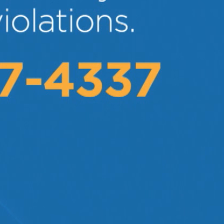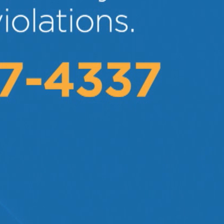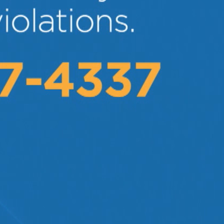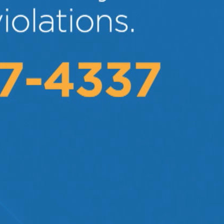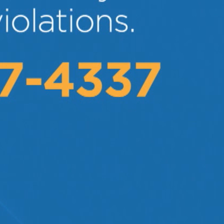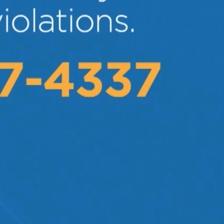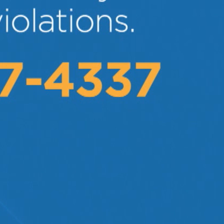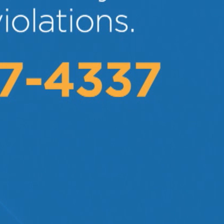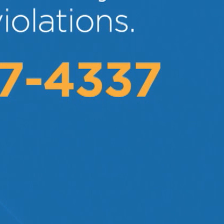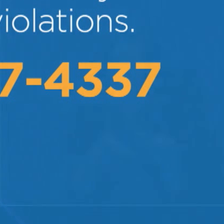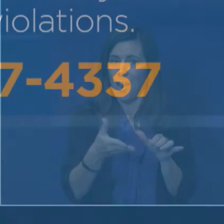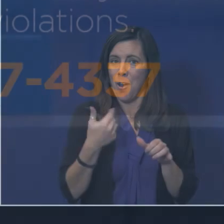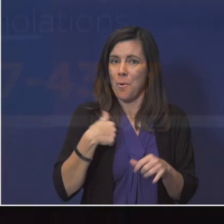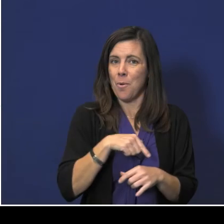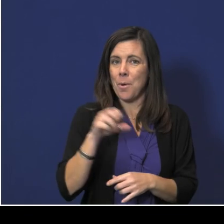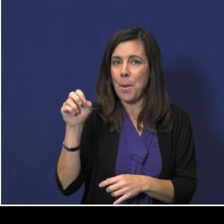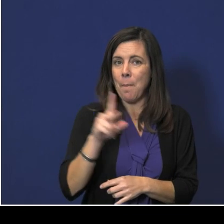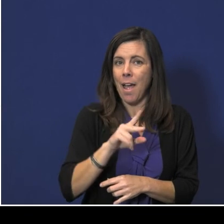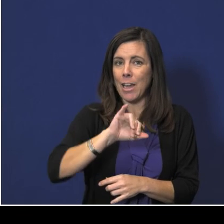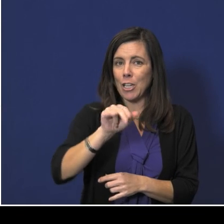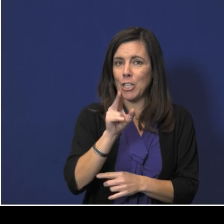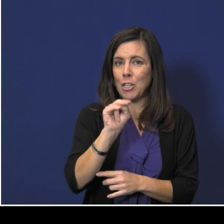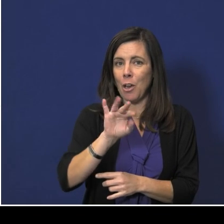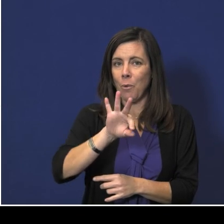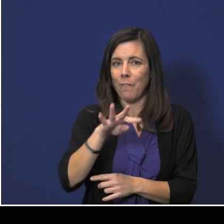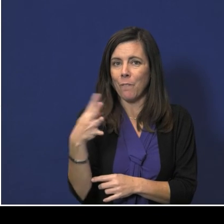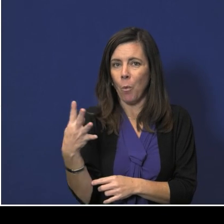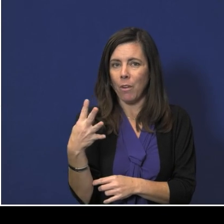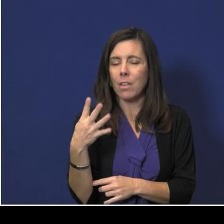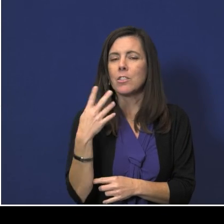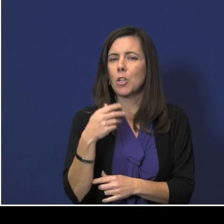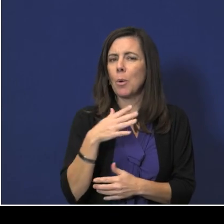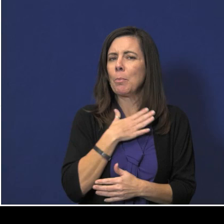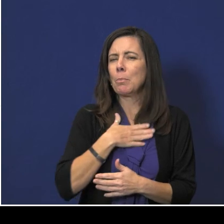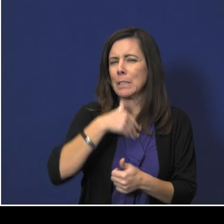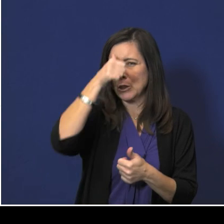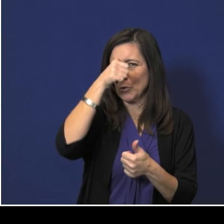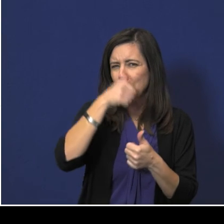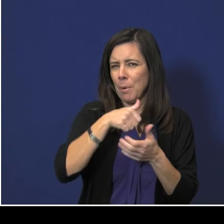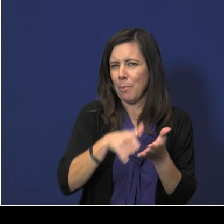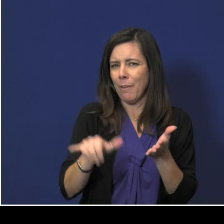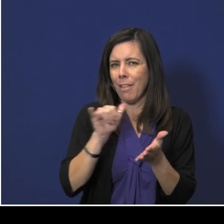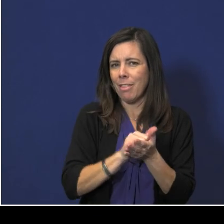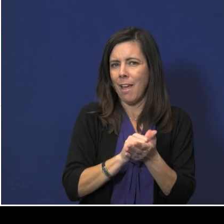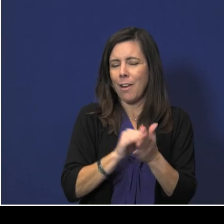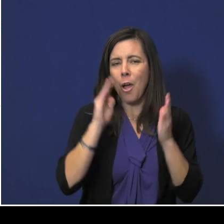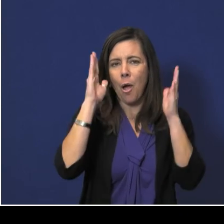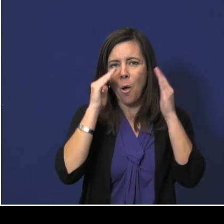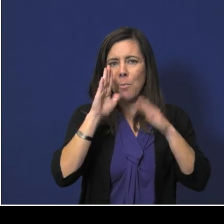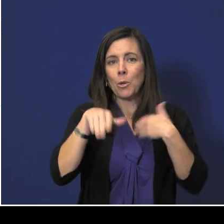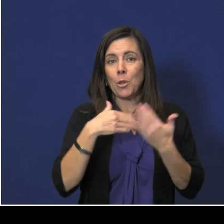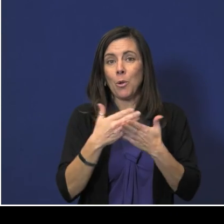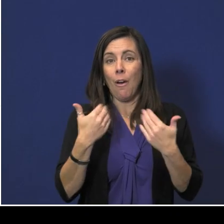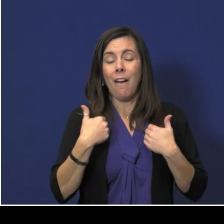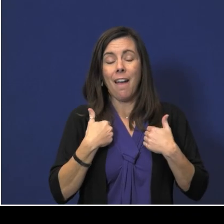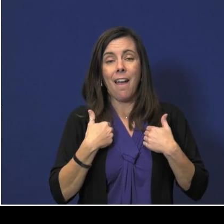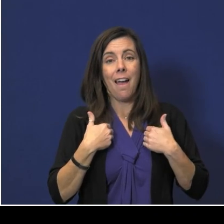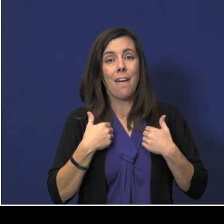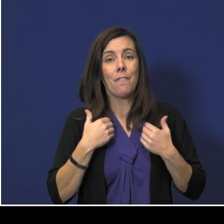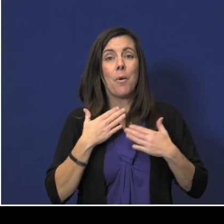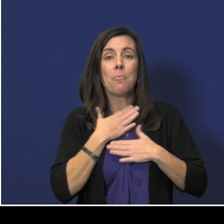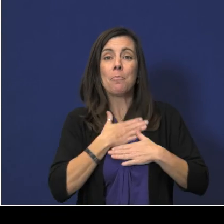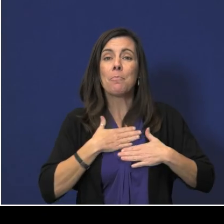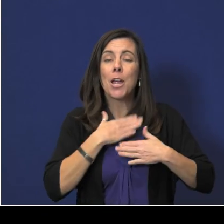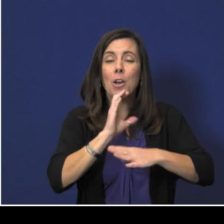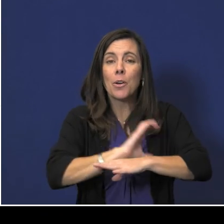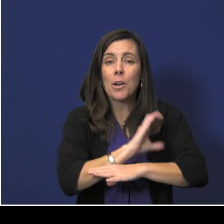on January 4th. So thank you for your cooperation there, and I hope you all have a Merry Christmas,